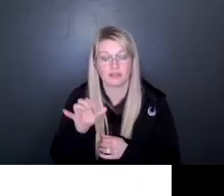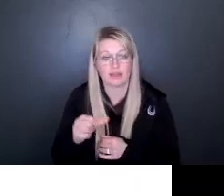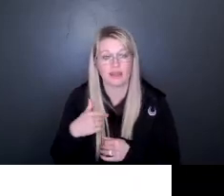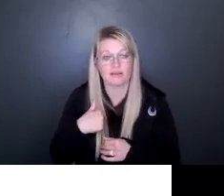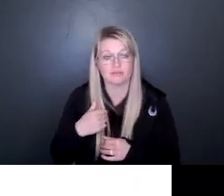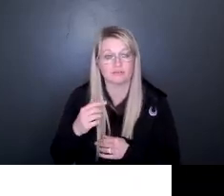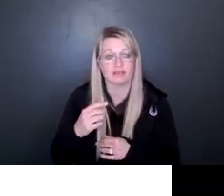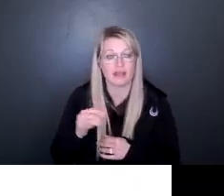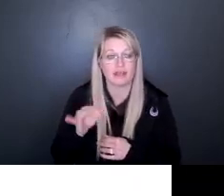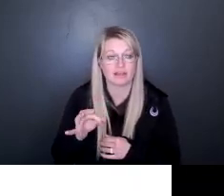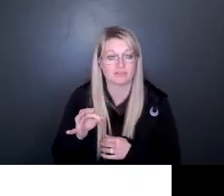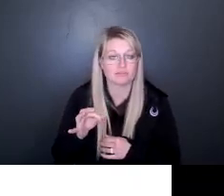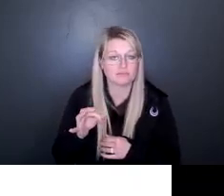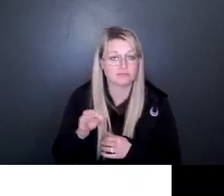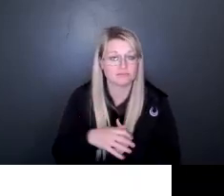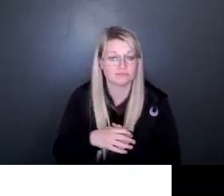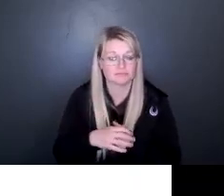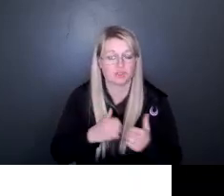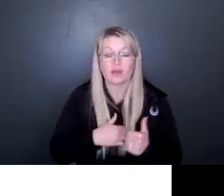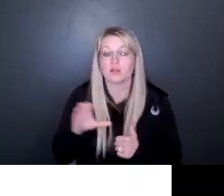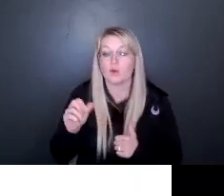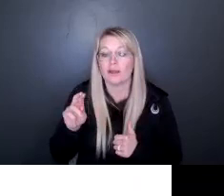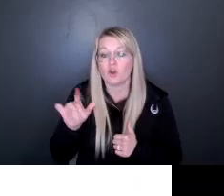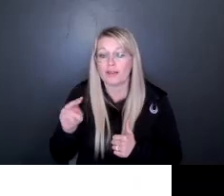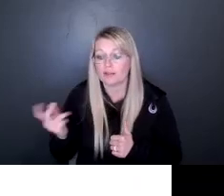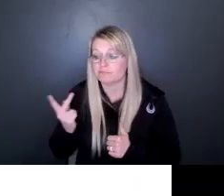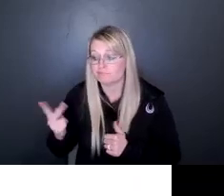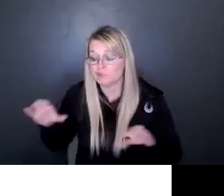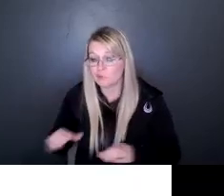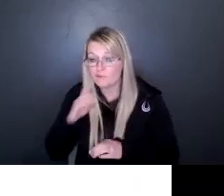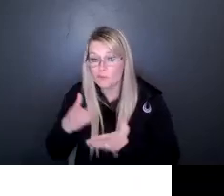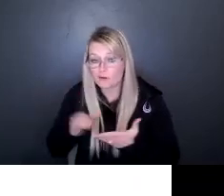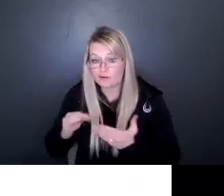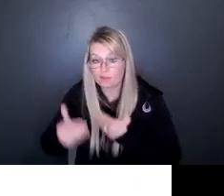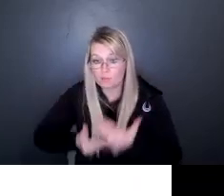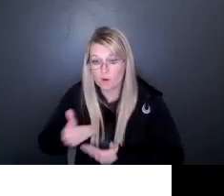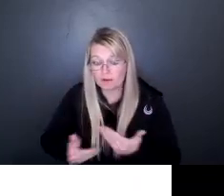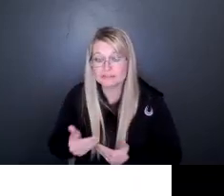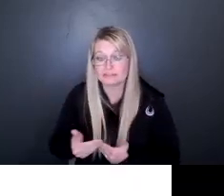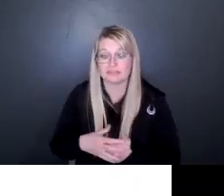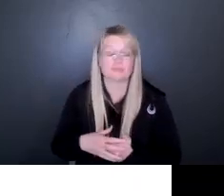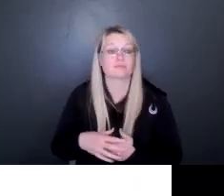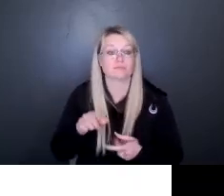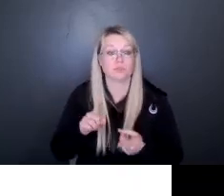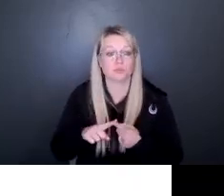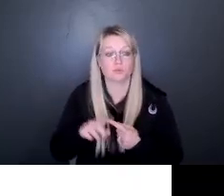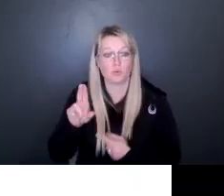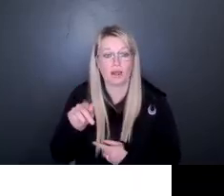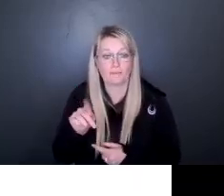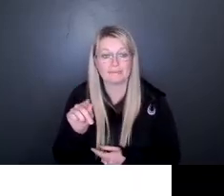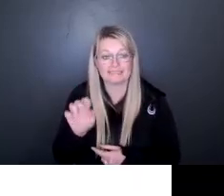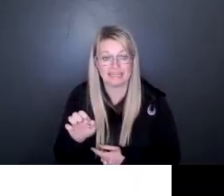about the work that Caroline Manion and I have been doing as a part of the process to update the MS